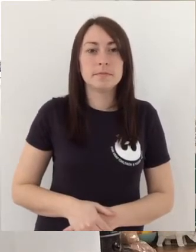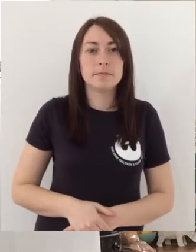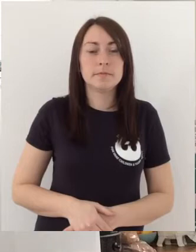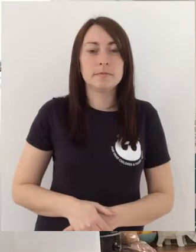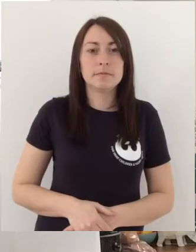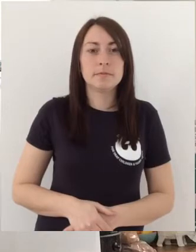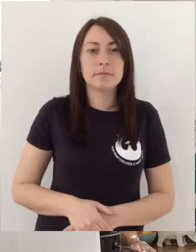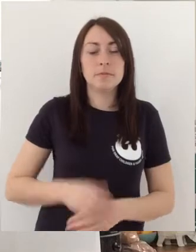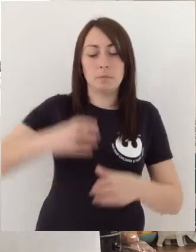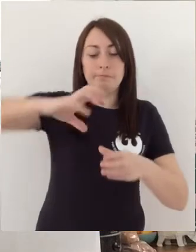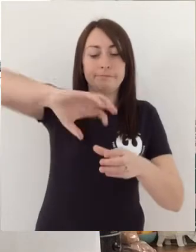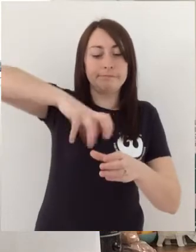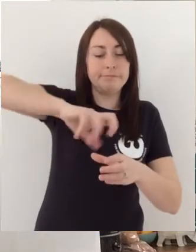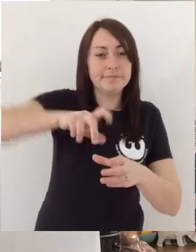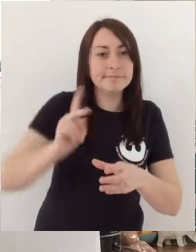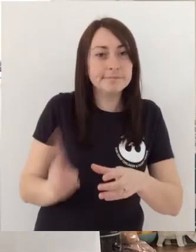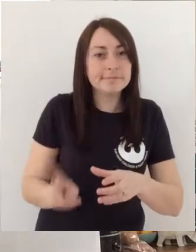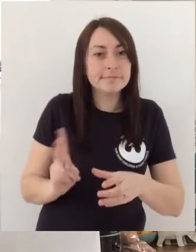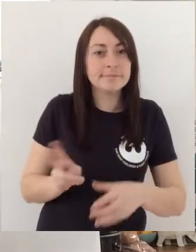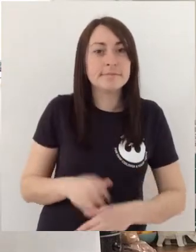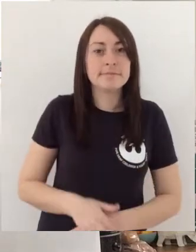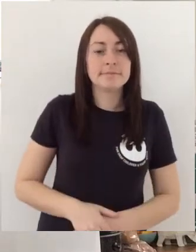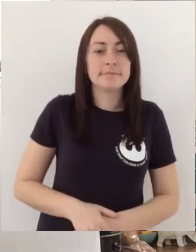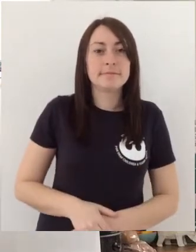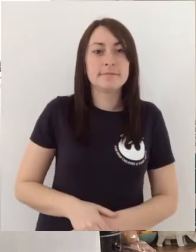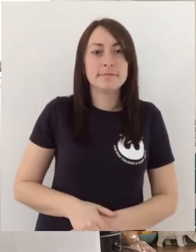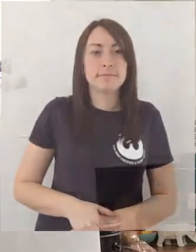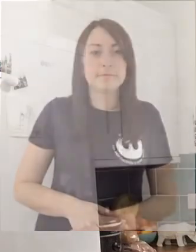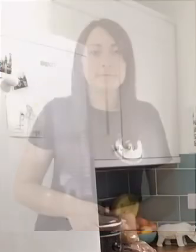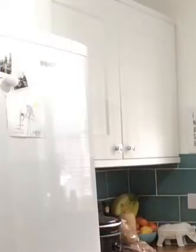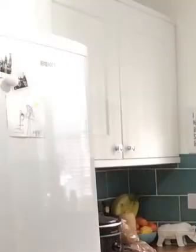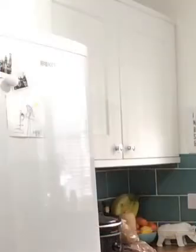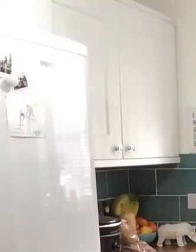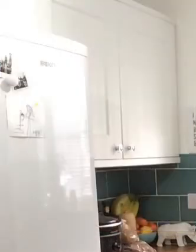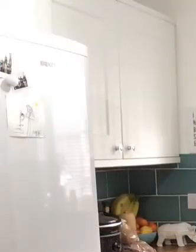I need to pop my lid back on.